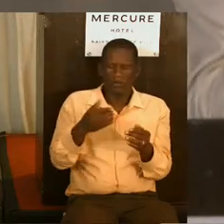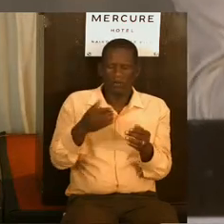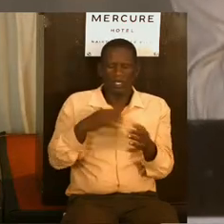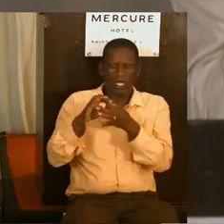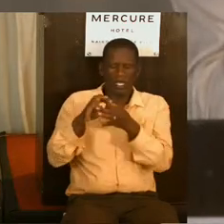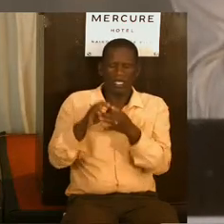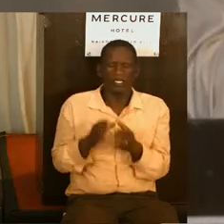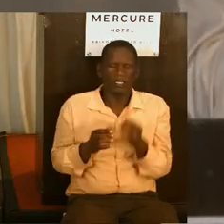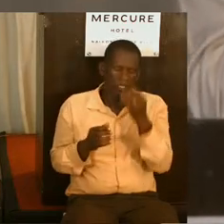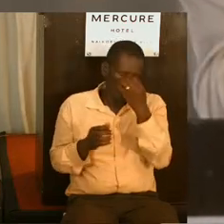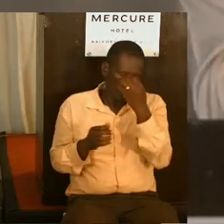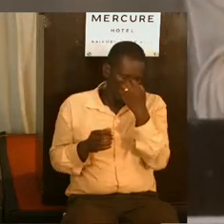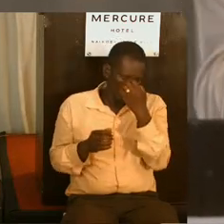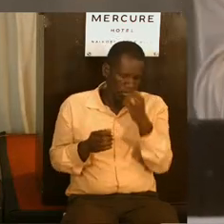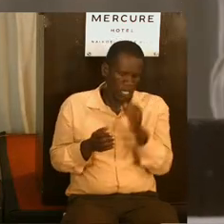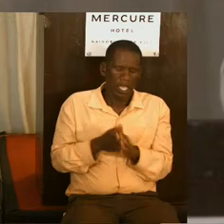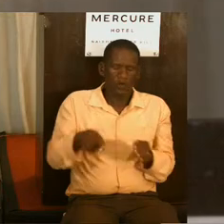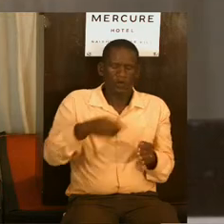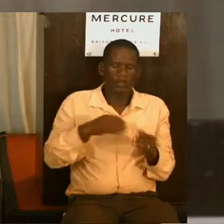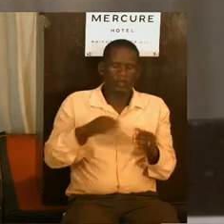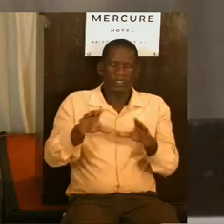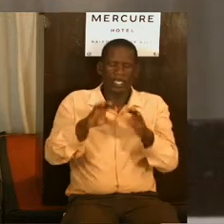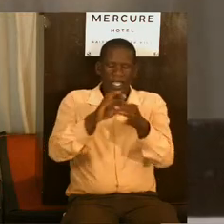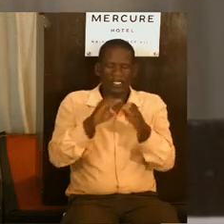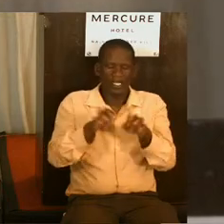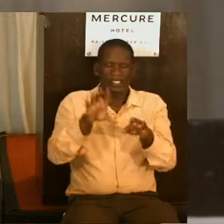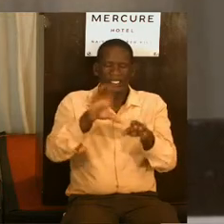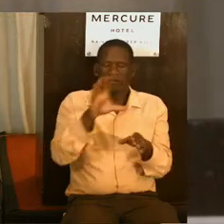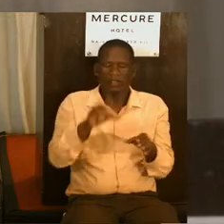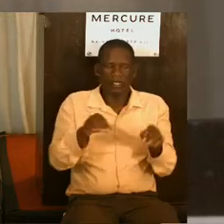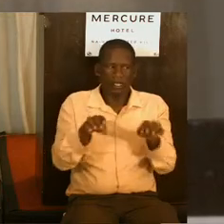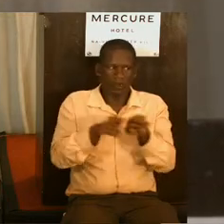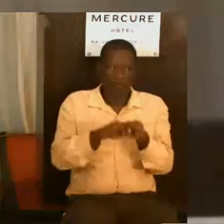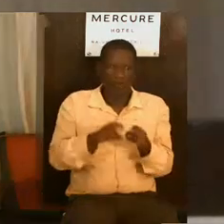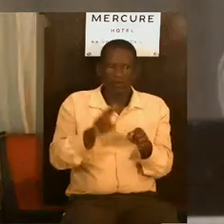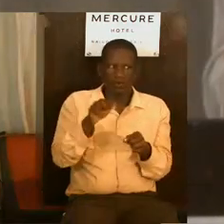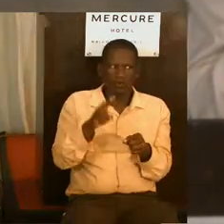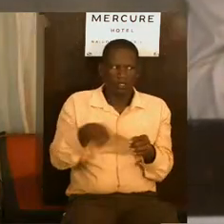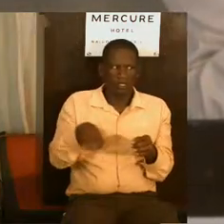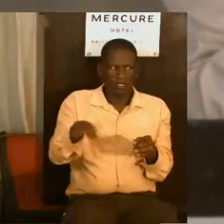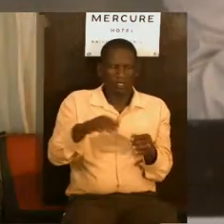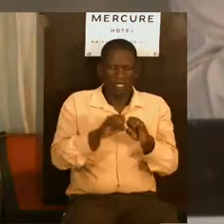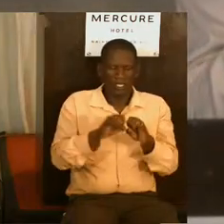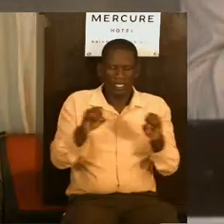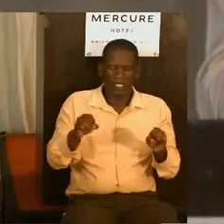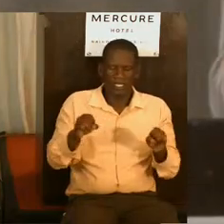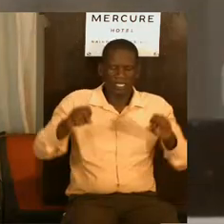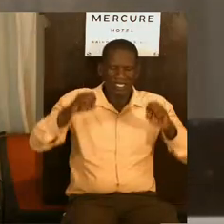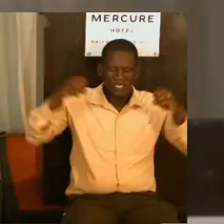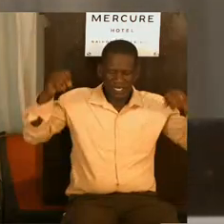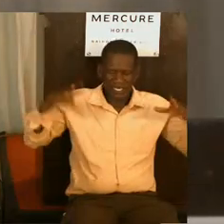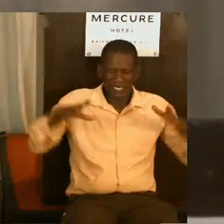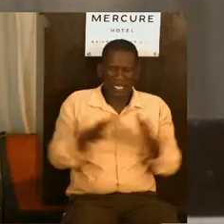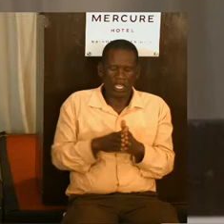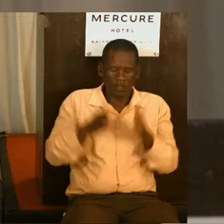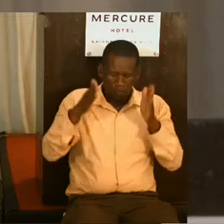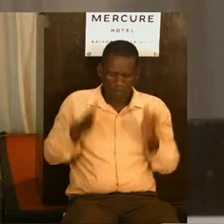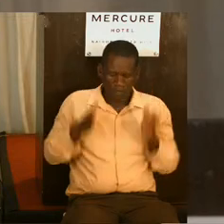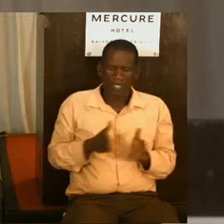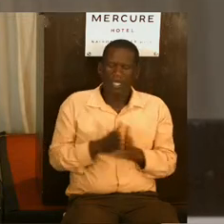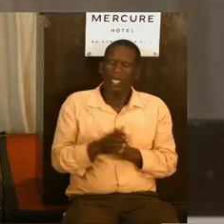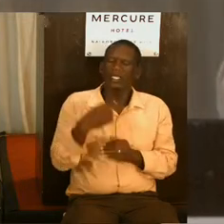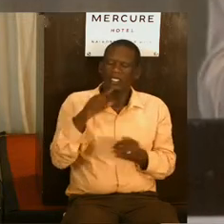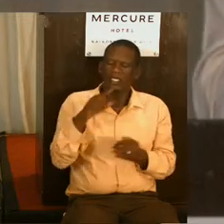culture and we had our culture as Africans and also utu revolves about integrity and Humanity and